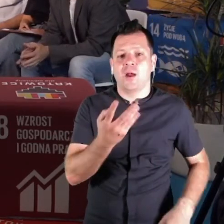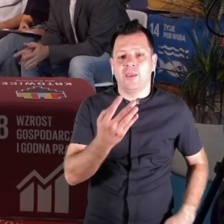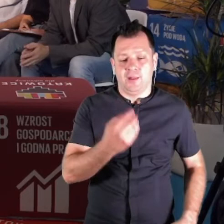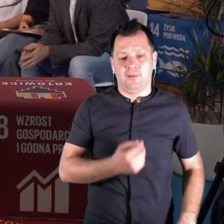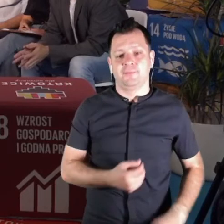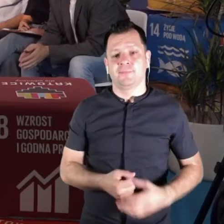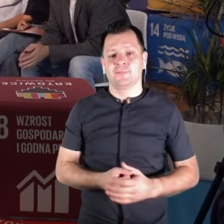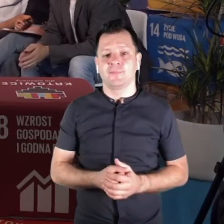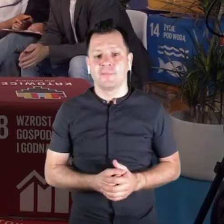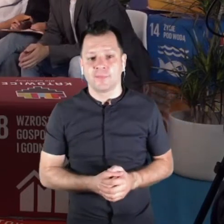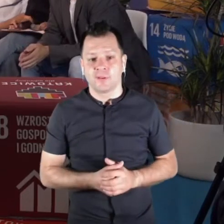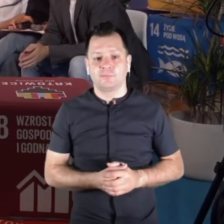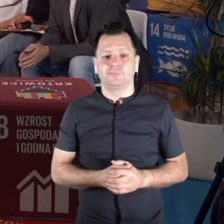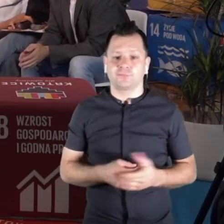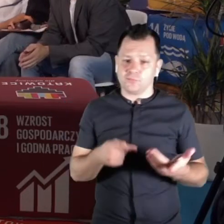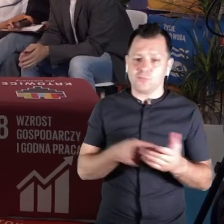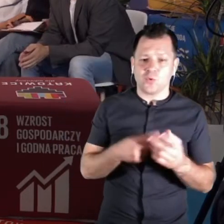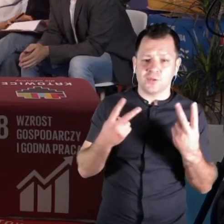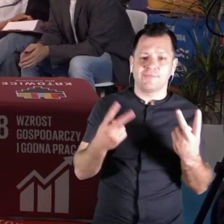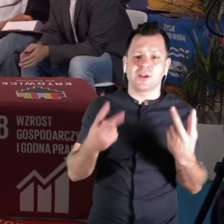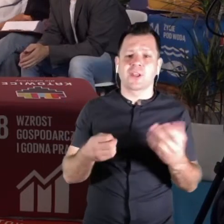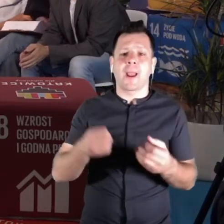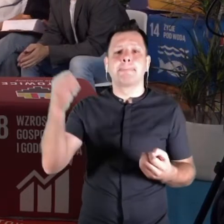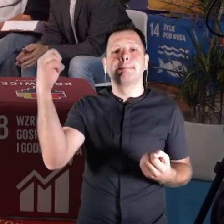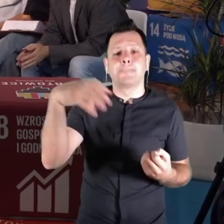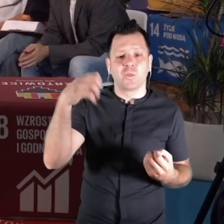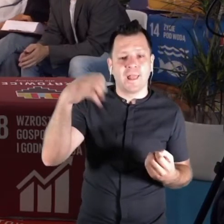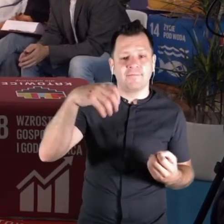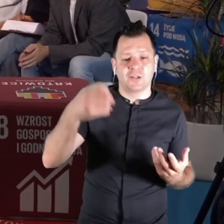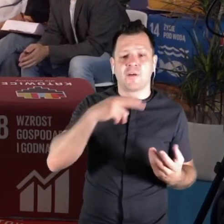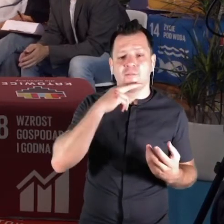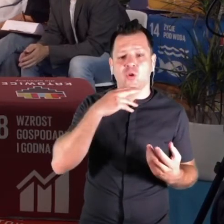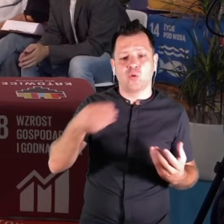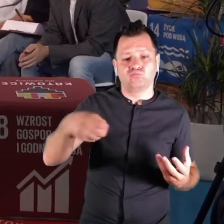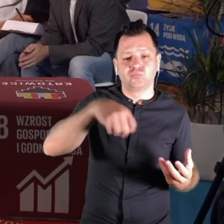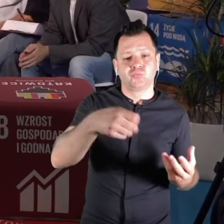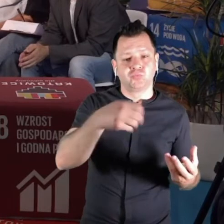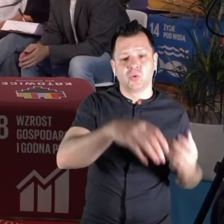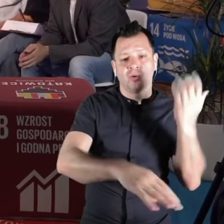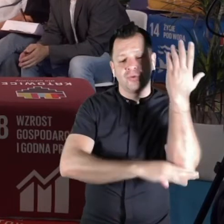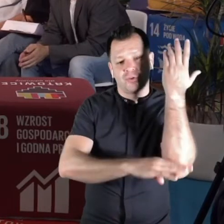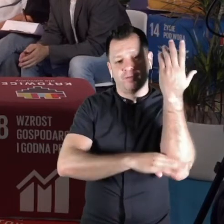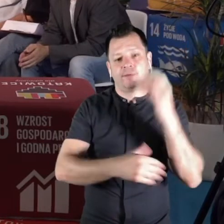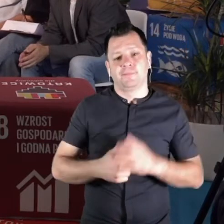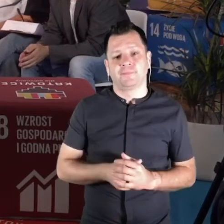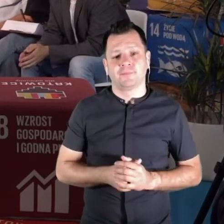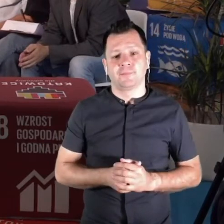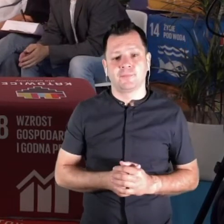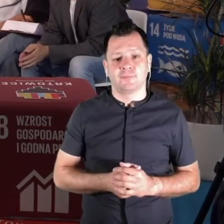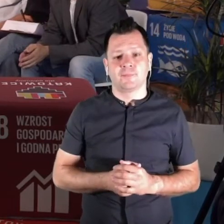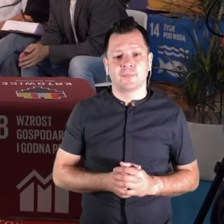city. It's called Gießen Kids, which translates to something as watering or